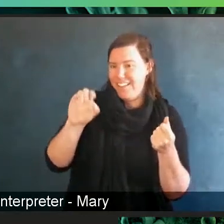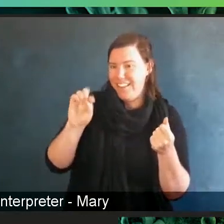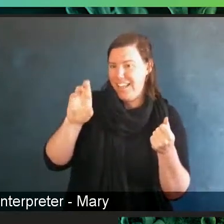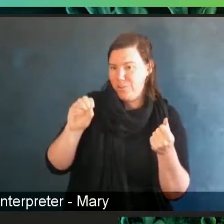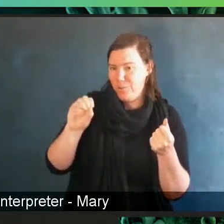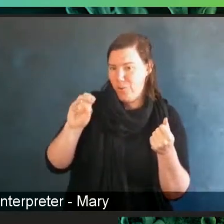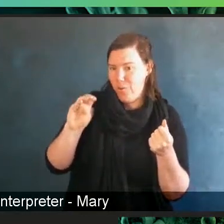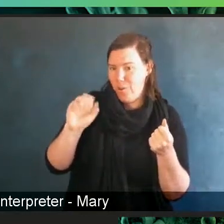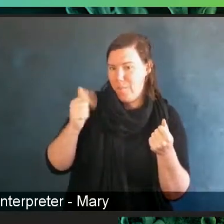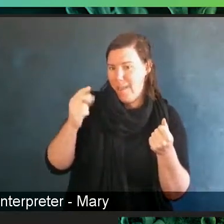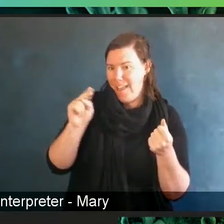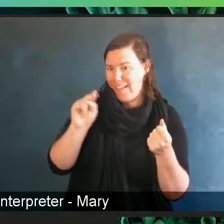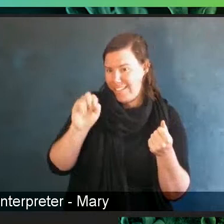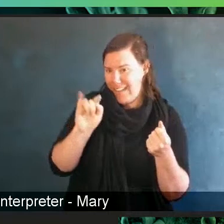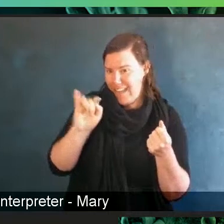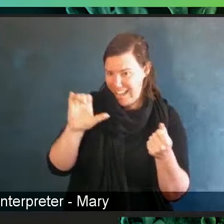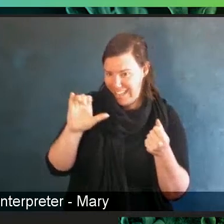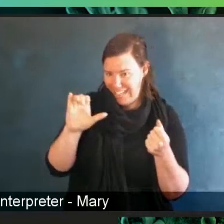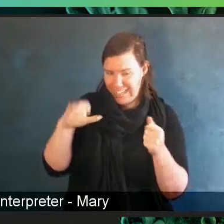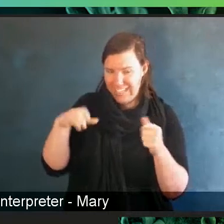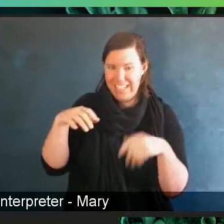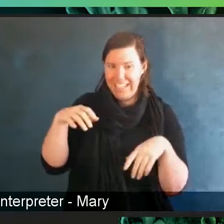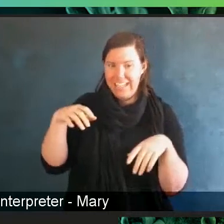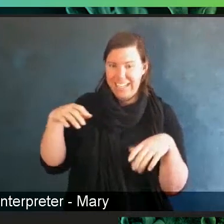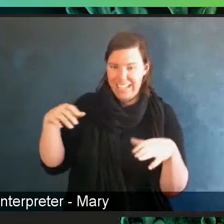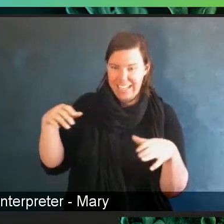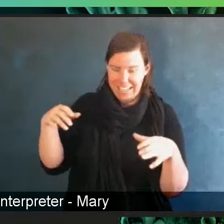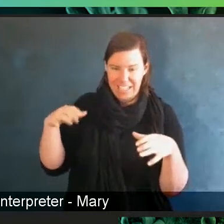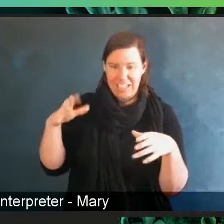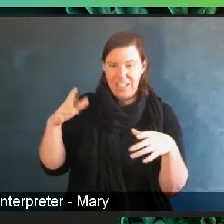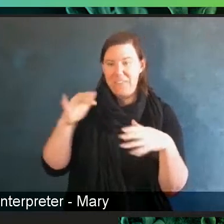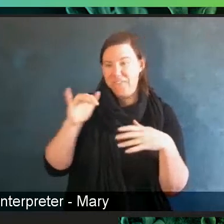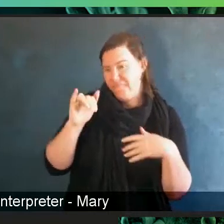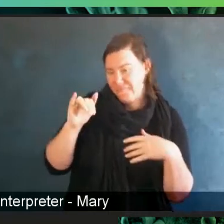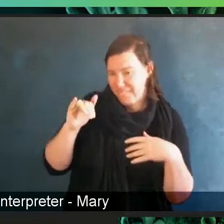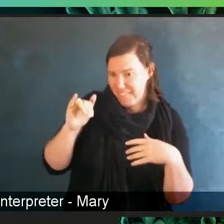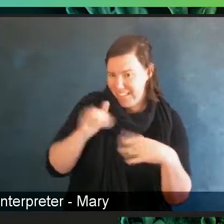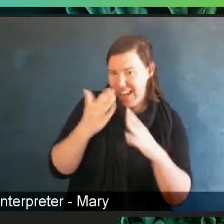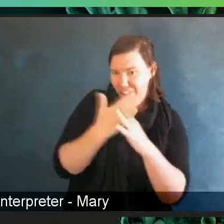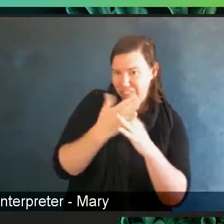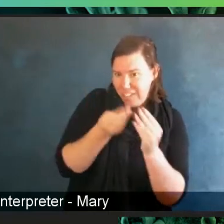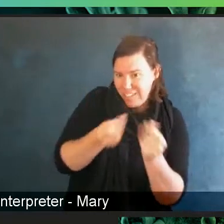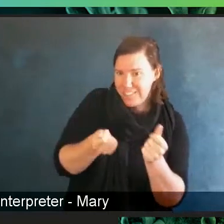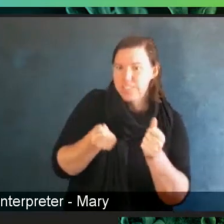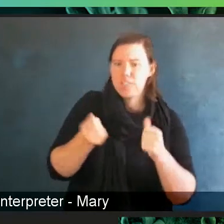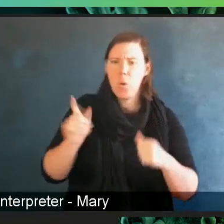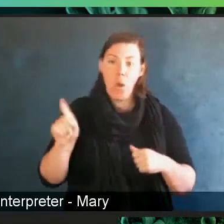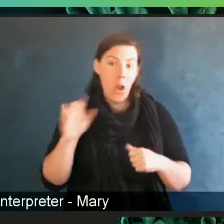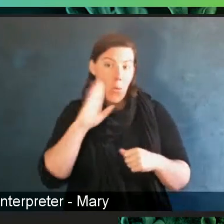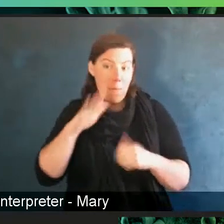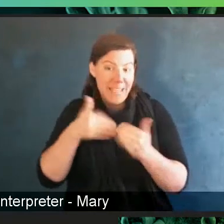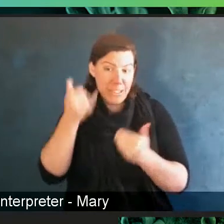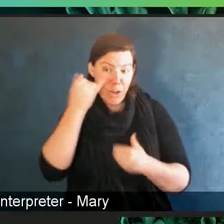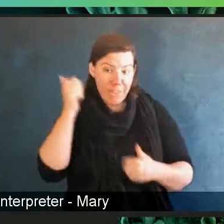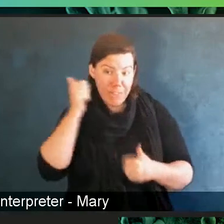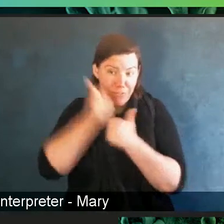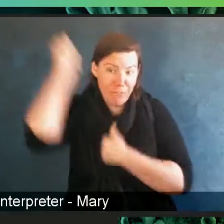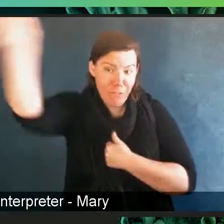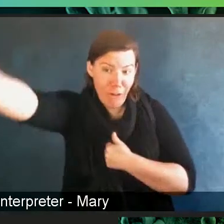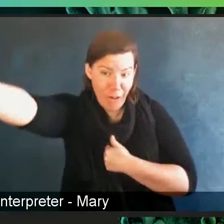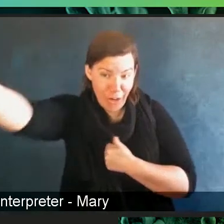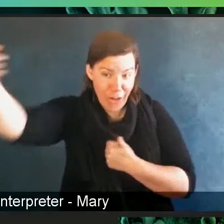easier. That would have been quite a commute for me. I'd say quite a commute for you. So can you give me an example of how CryoEM